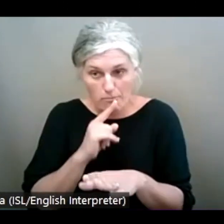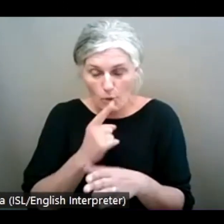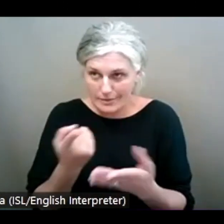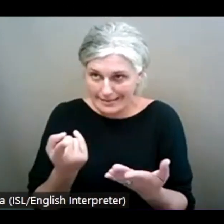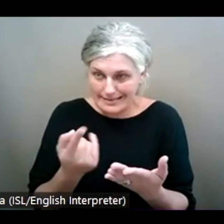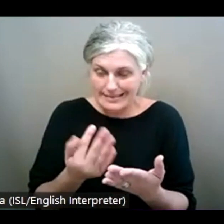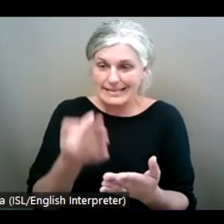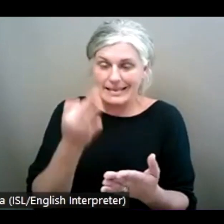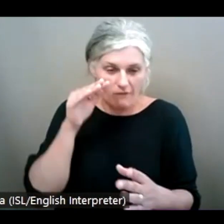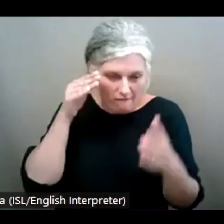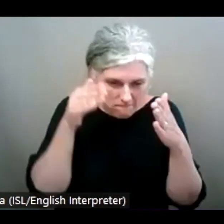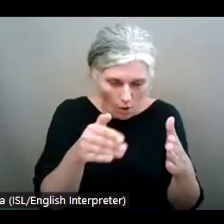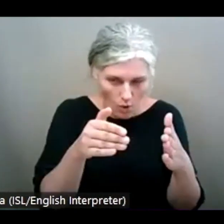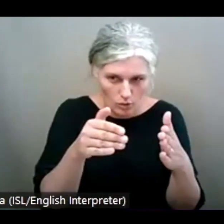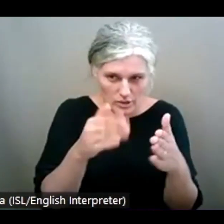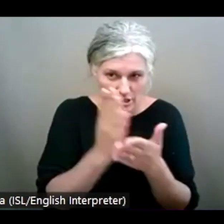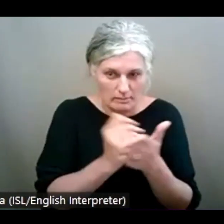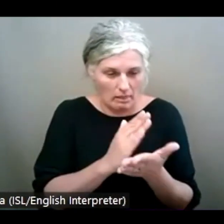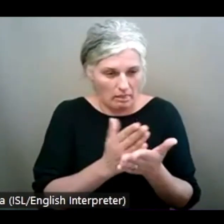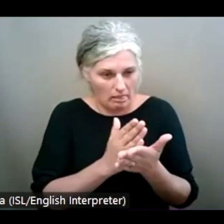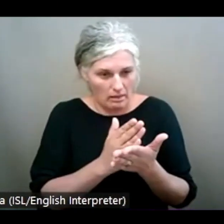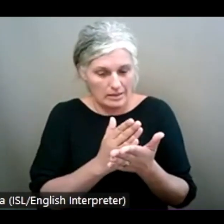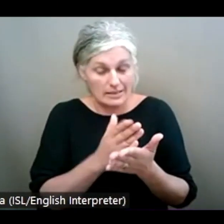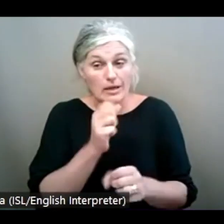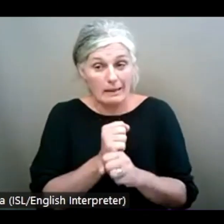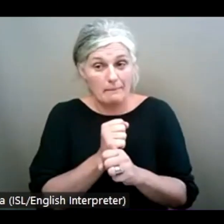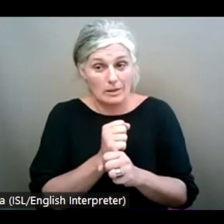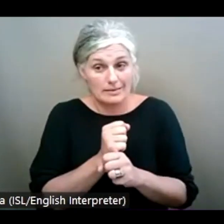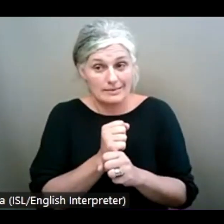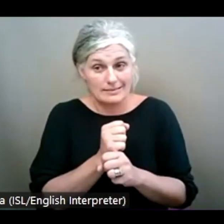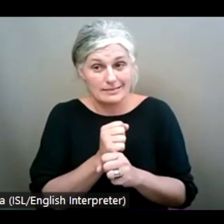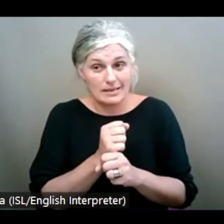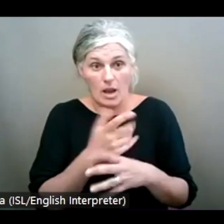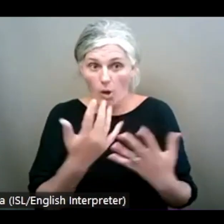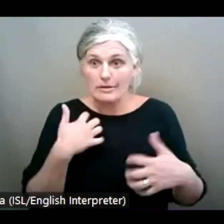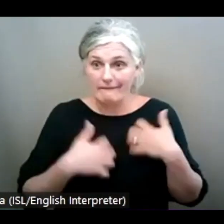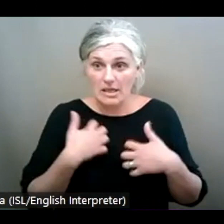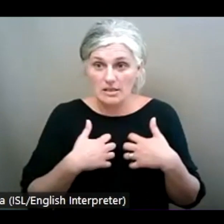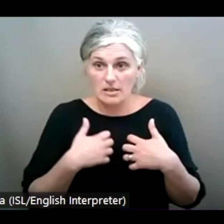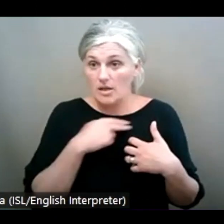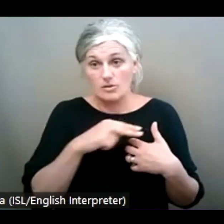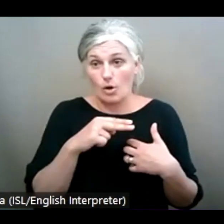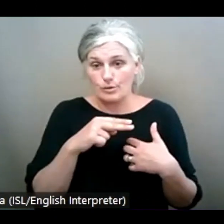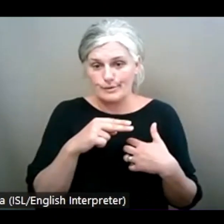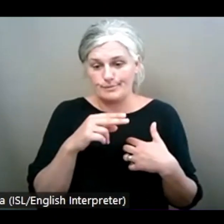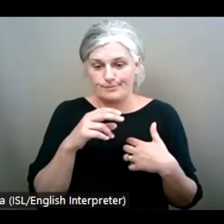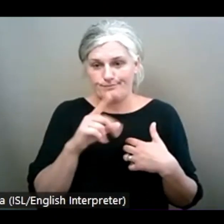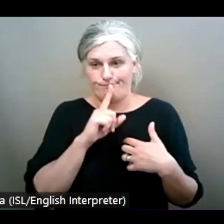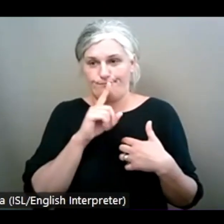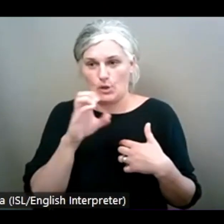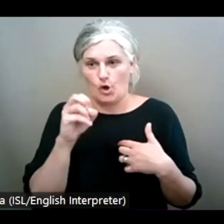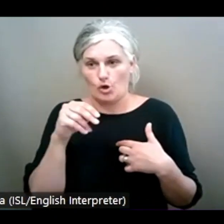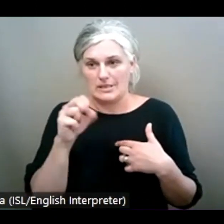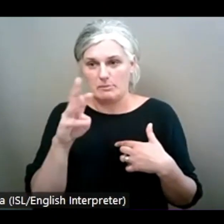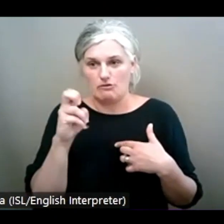the reluctance is because when there's a vested interest, and a large vested interest, and this is not conspiracy, everything's out there,